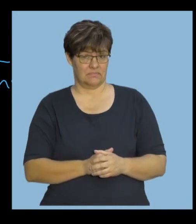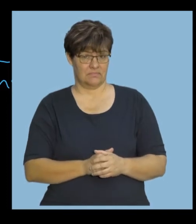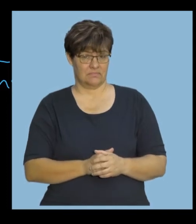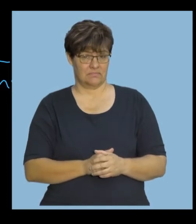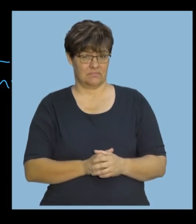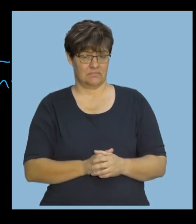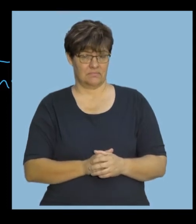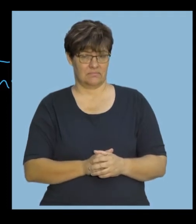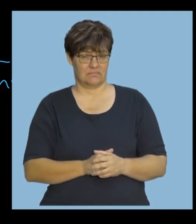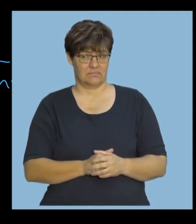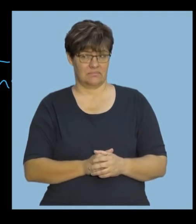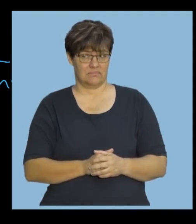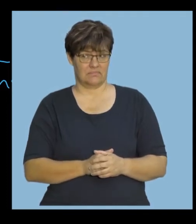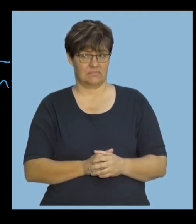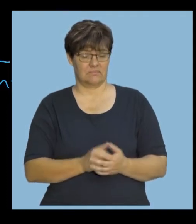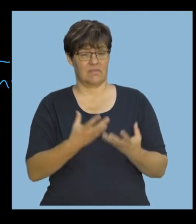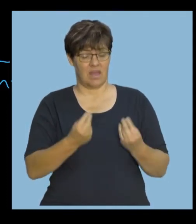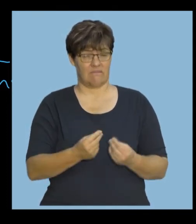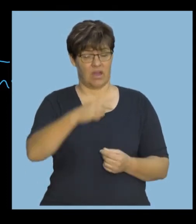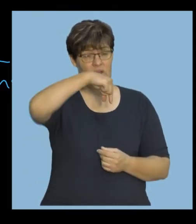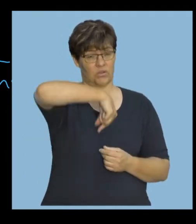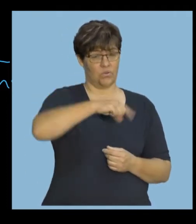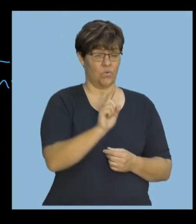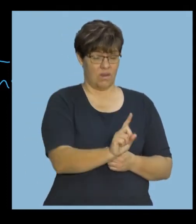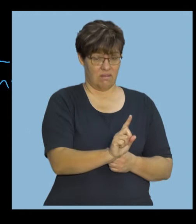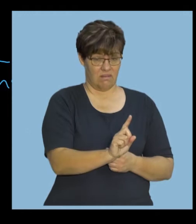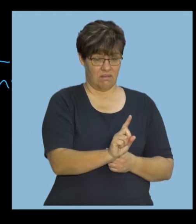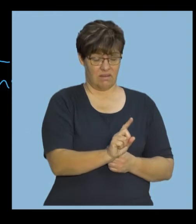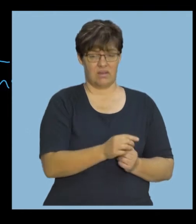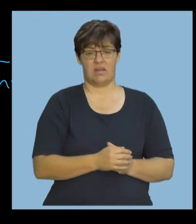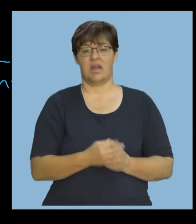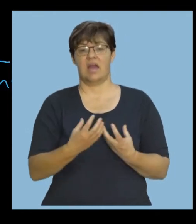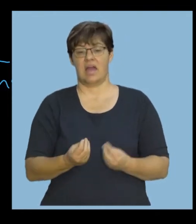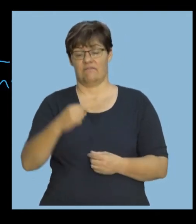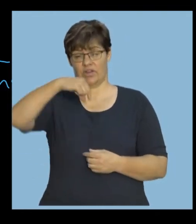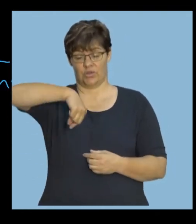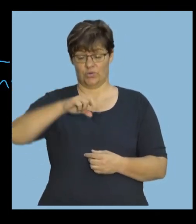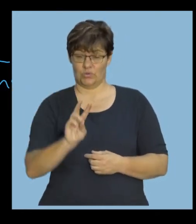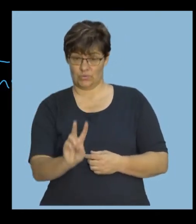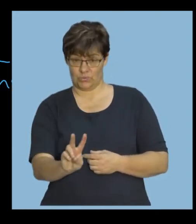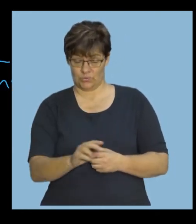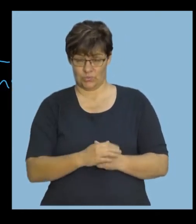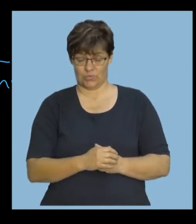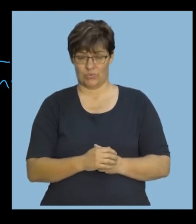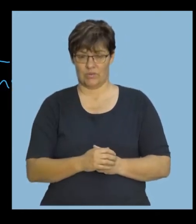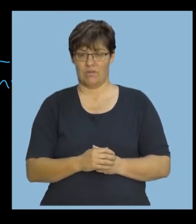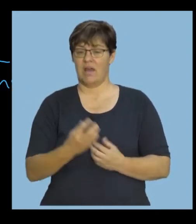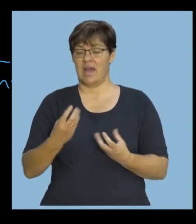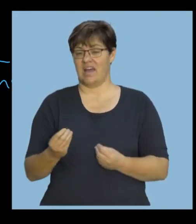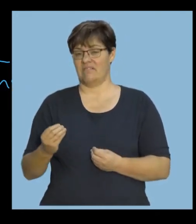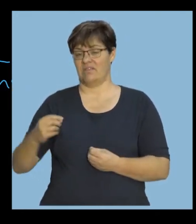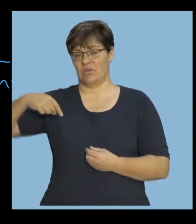then we'll have Q1, which is lower quartile, we'll have Q2, we'll